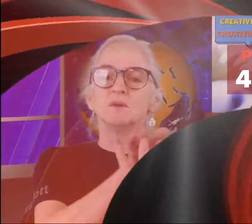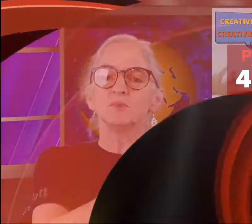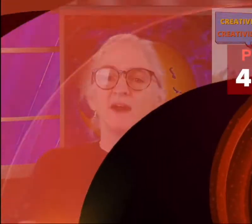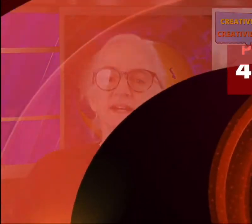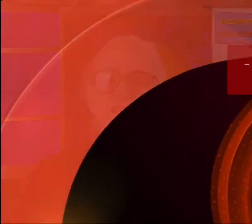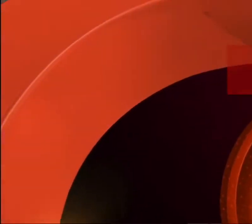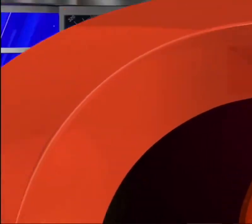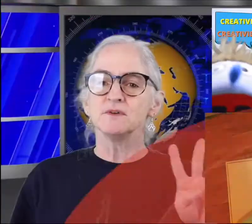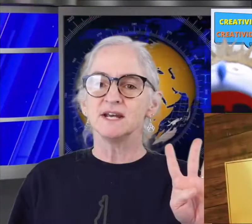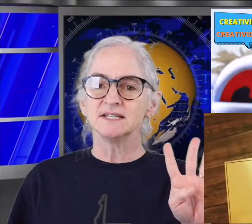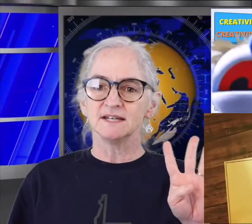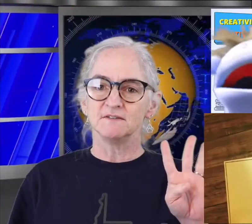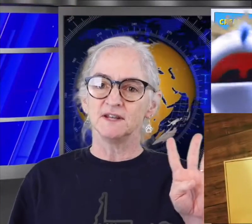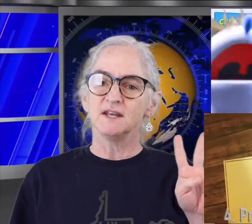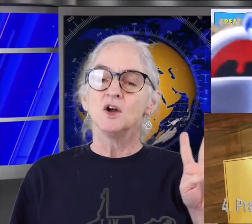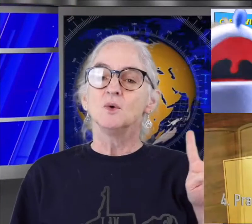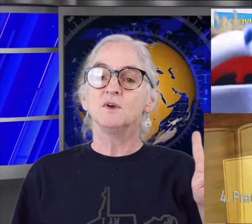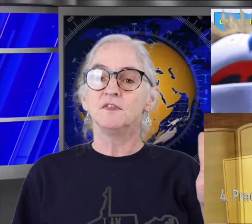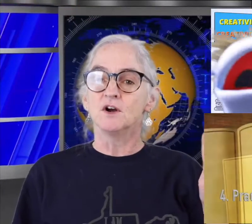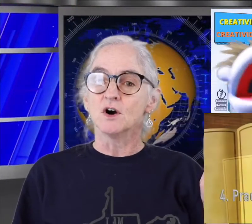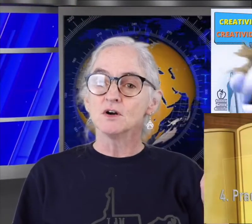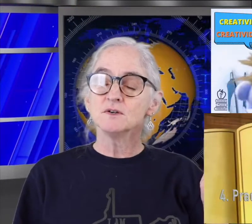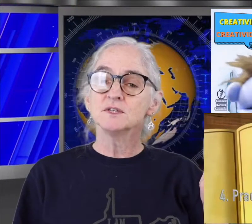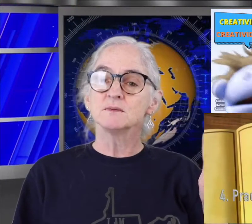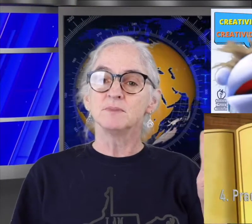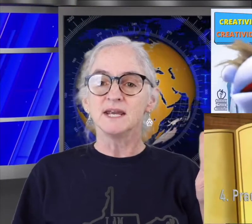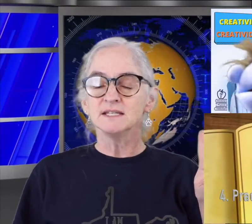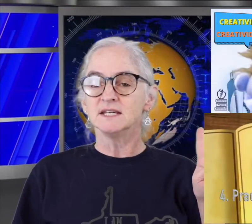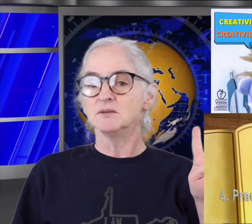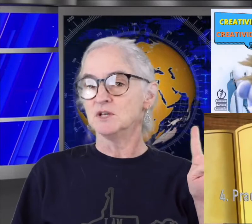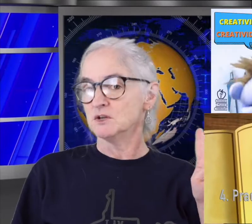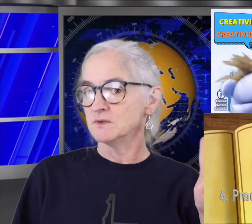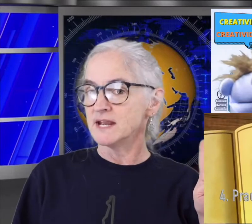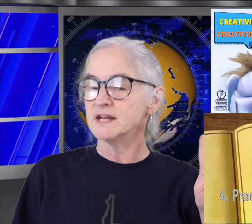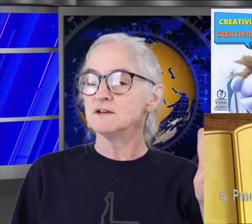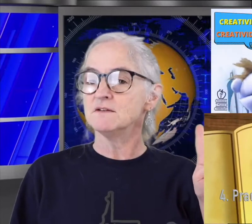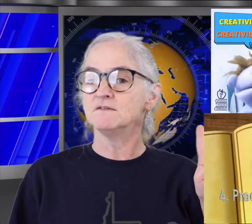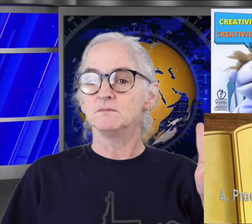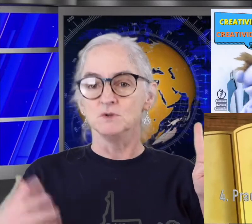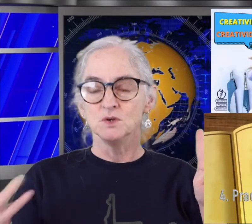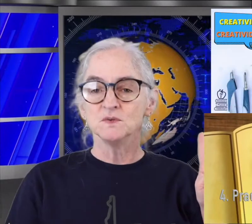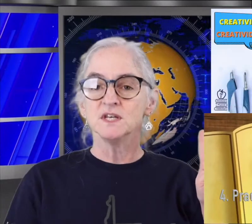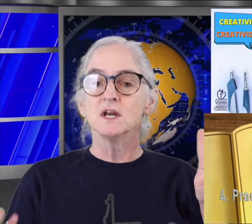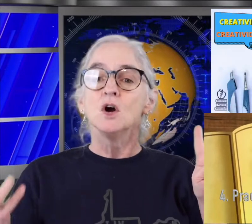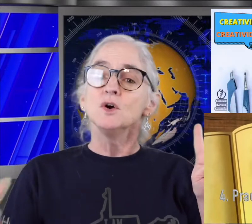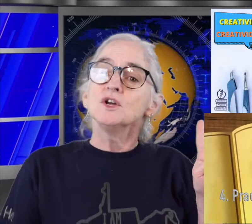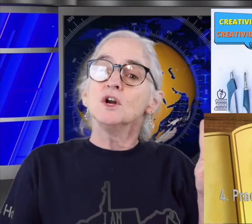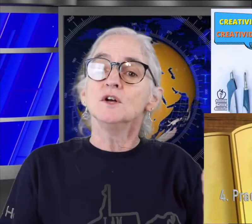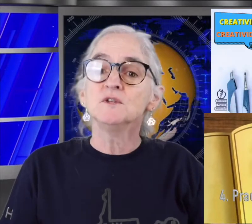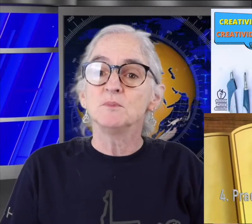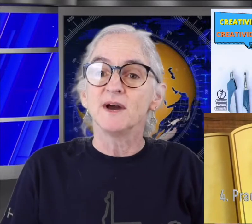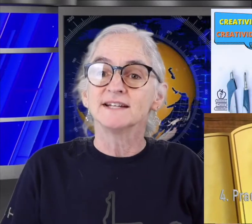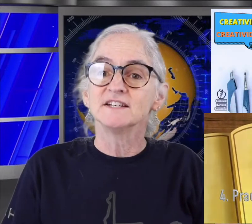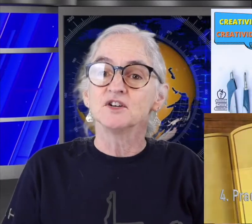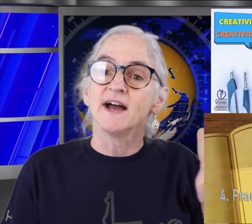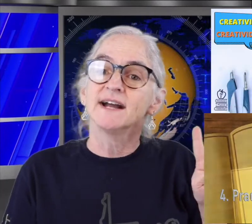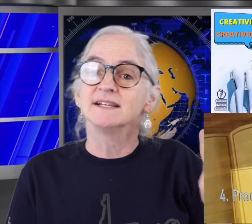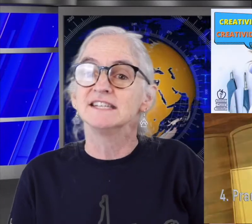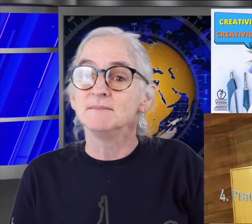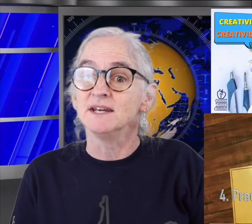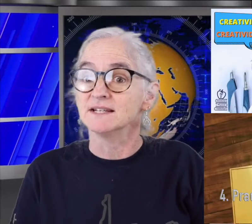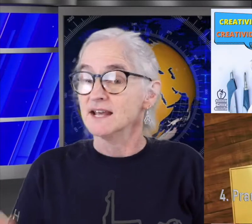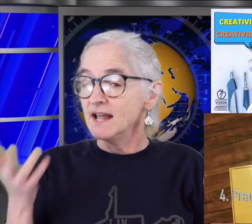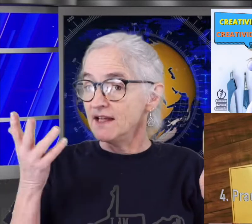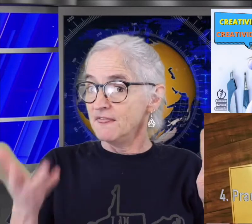You can practice your creativity with the arts, painting being creative, music, or you can also practice your